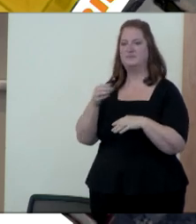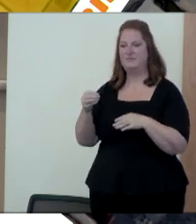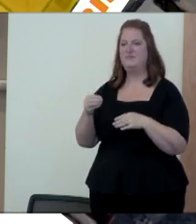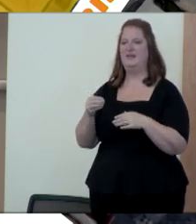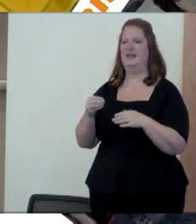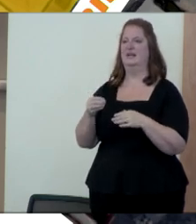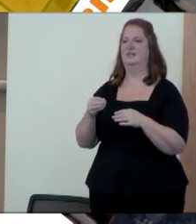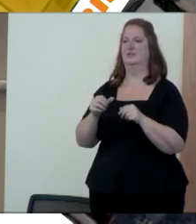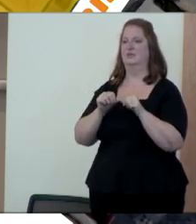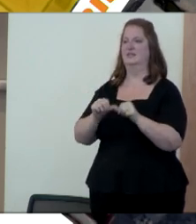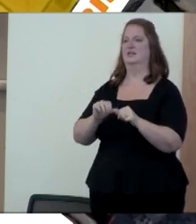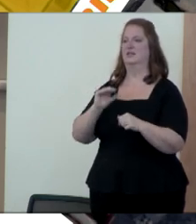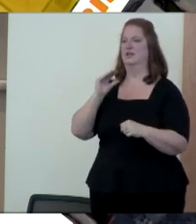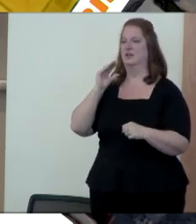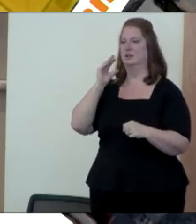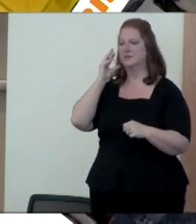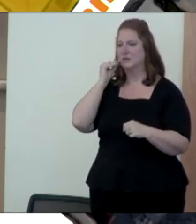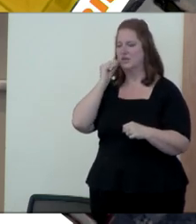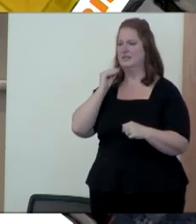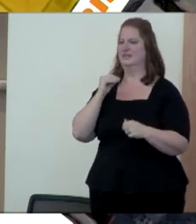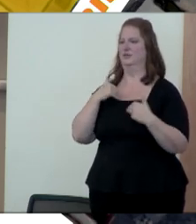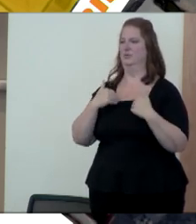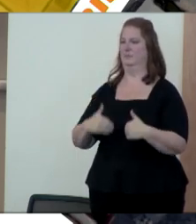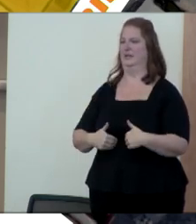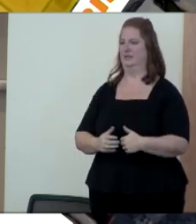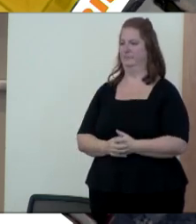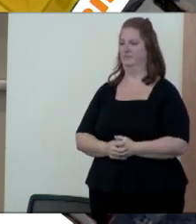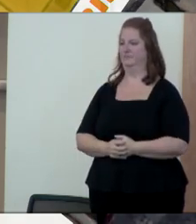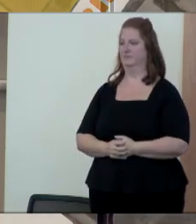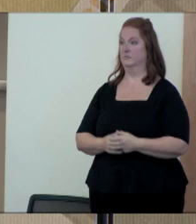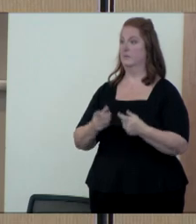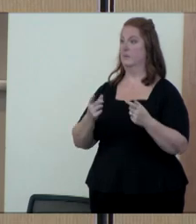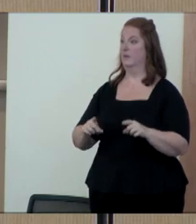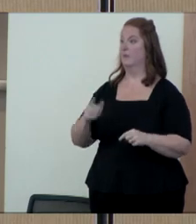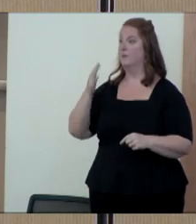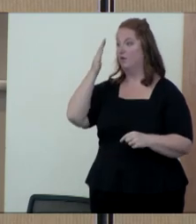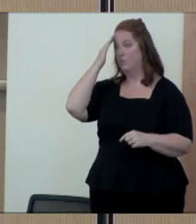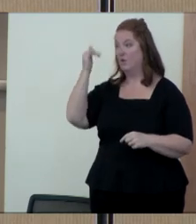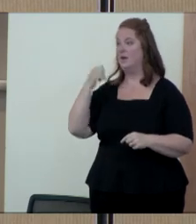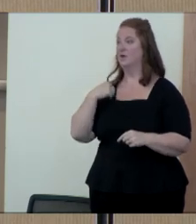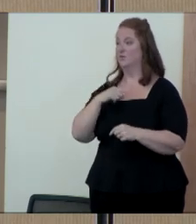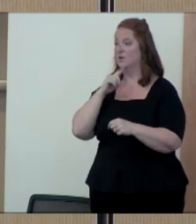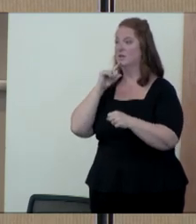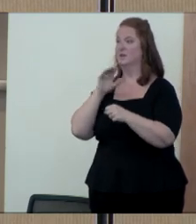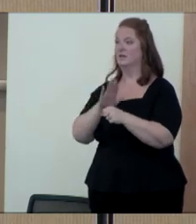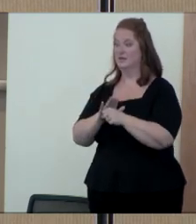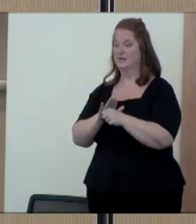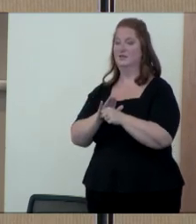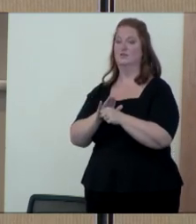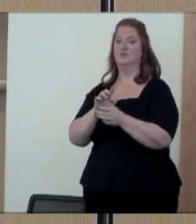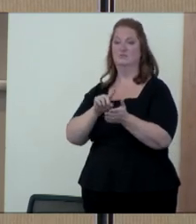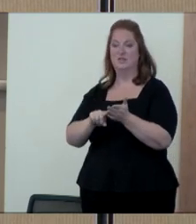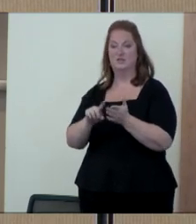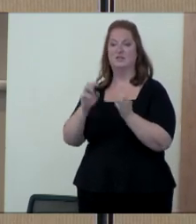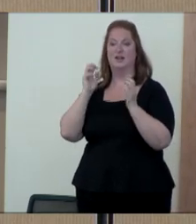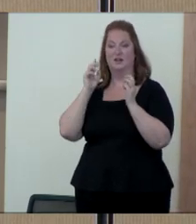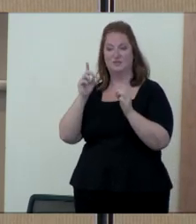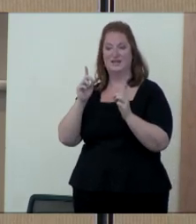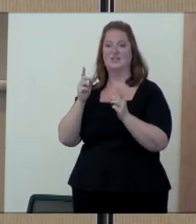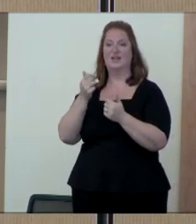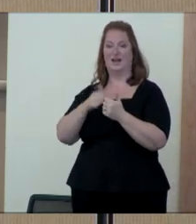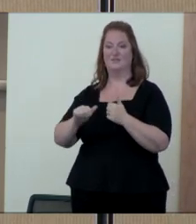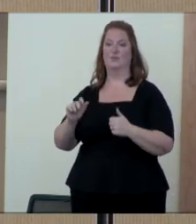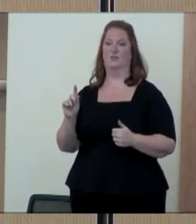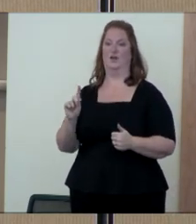experience. And this is happening because we commit to research, innovation, and education at every level,